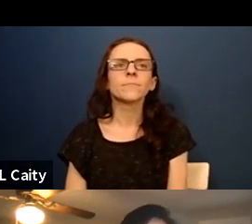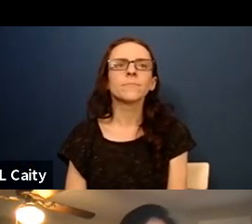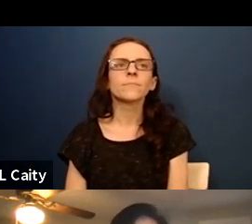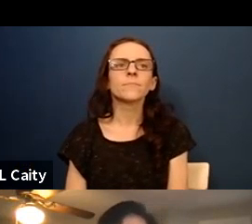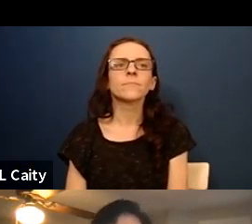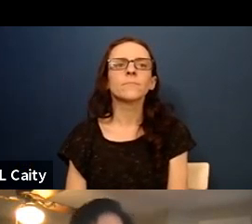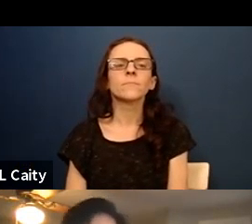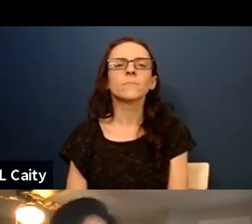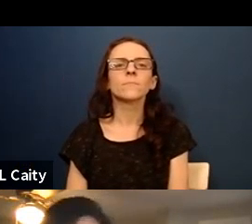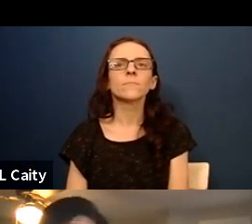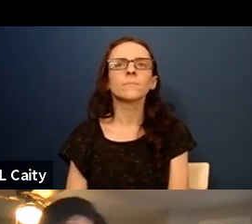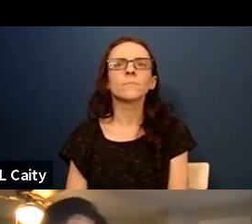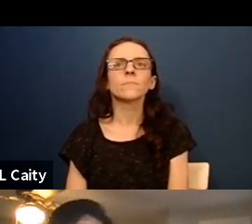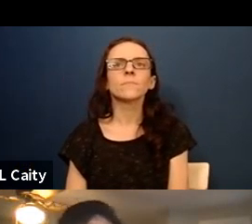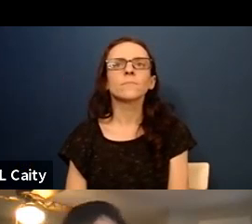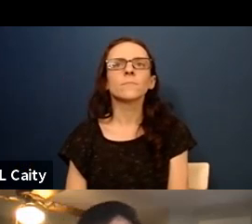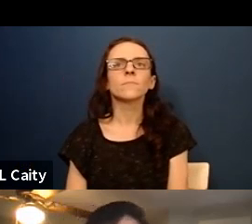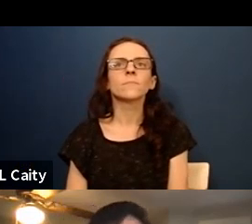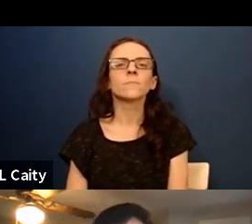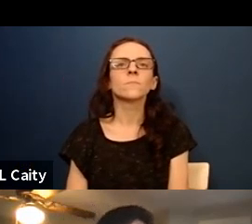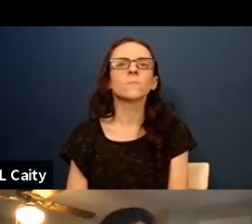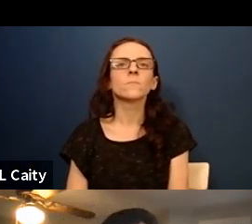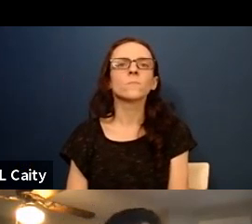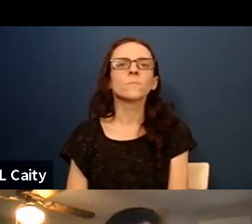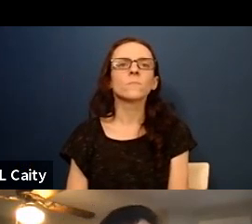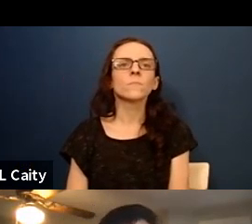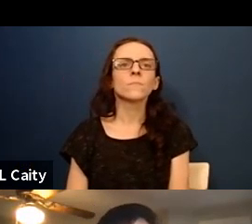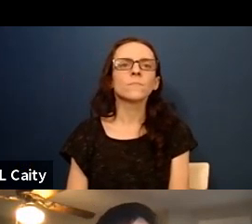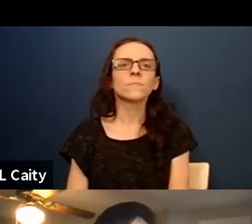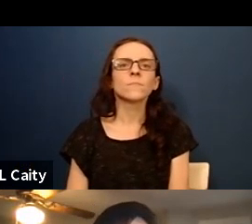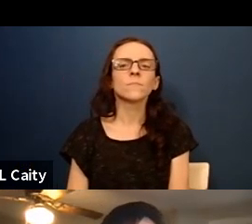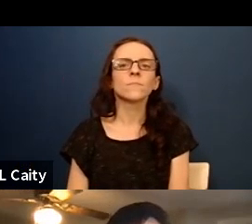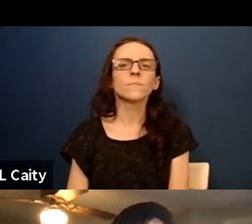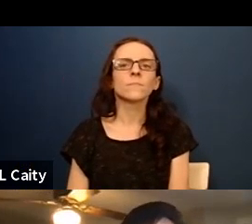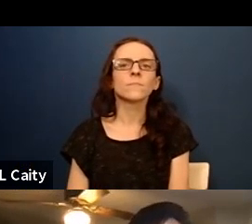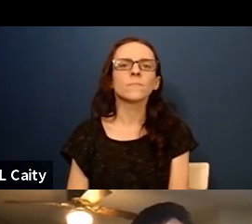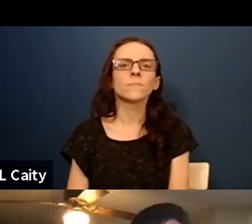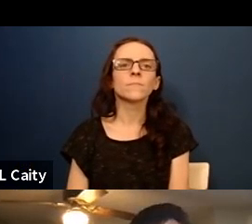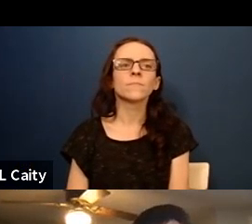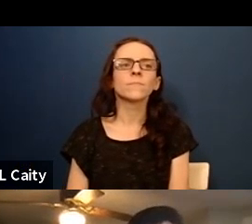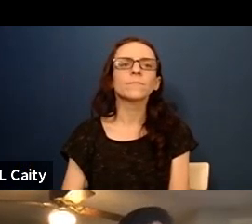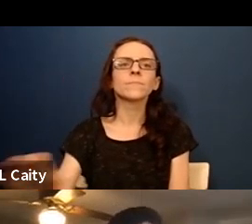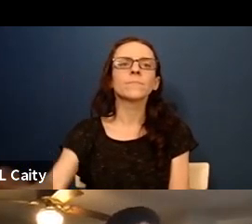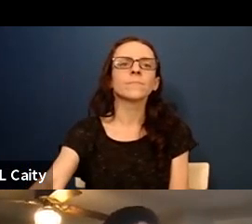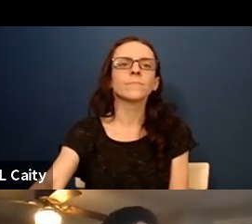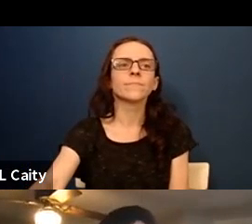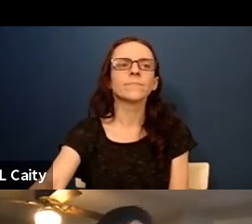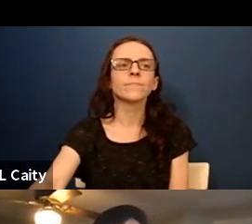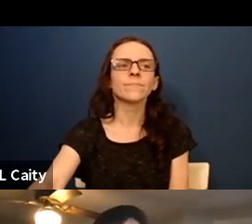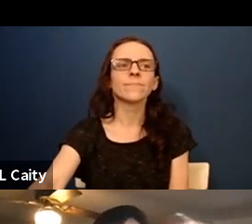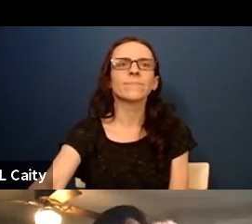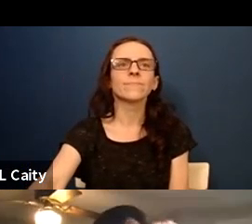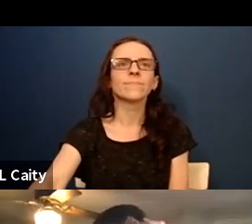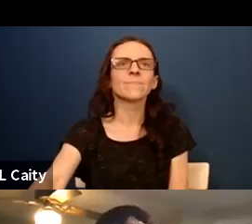heli kartiin globalka Soomaaliga haddaad rabtiin inaad dhegeystiin qaybta Soomaaliga. Marka kusoo dhawaada. Thank you. Thank